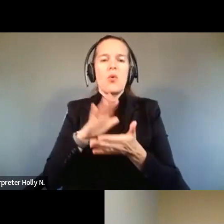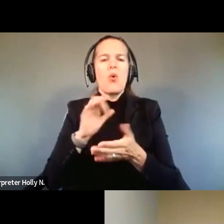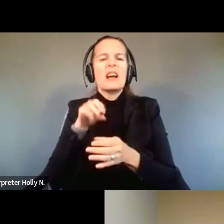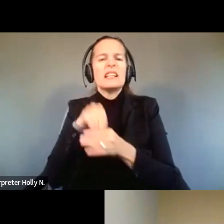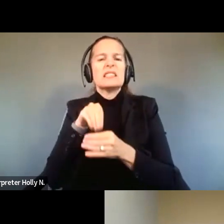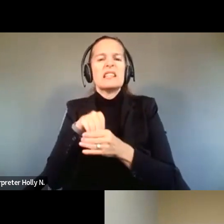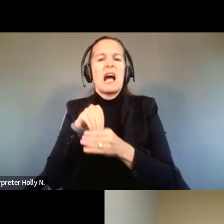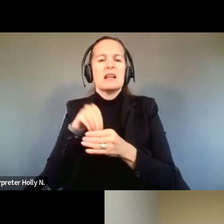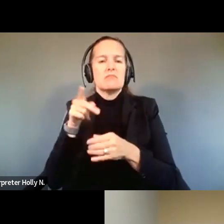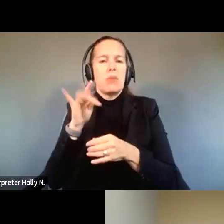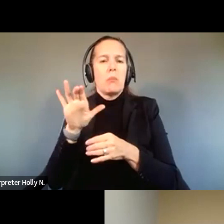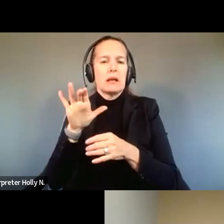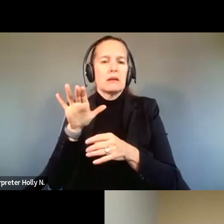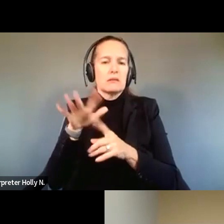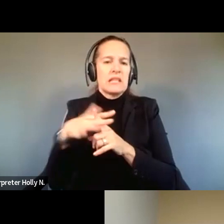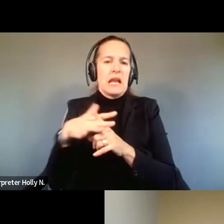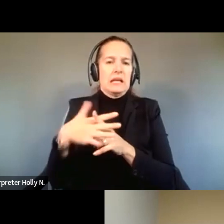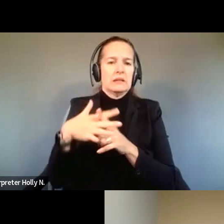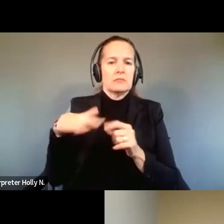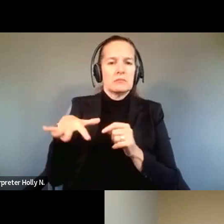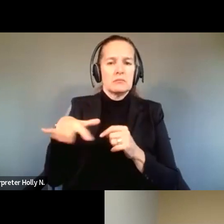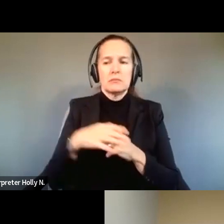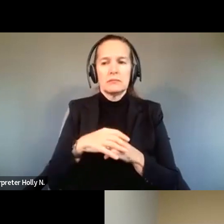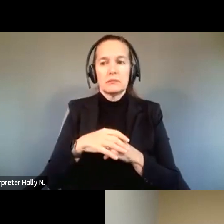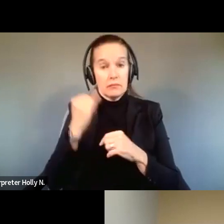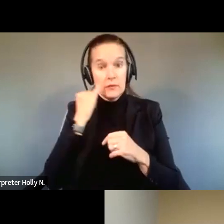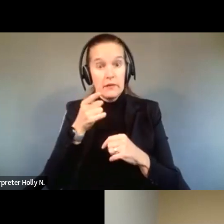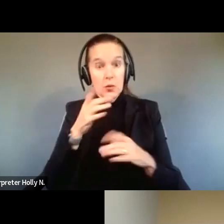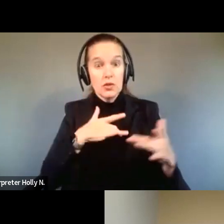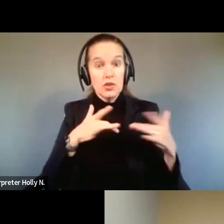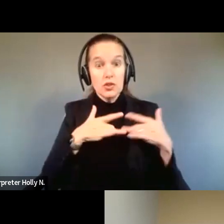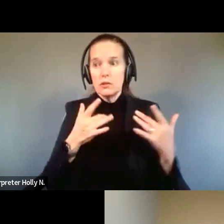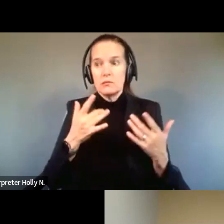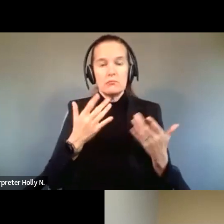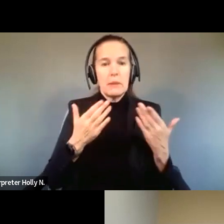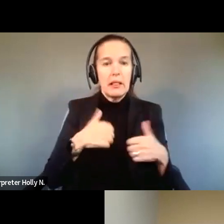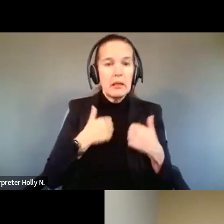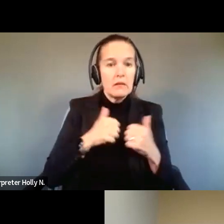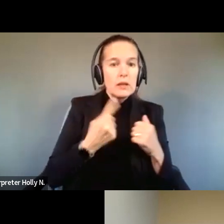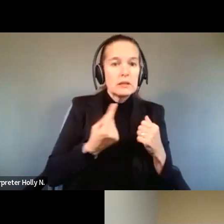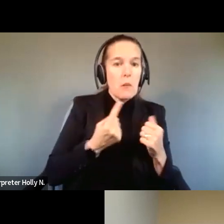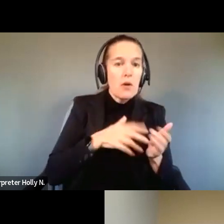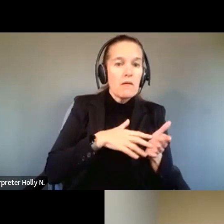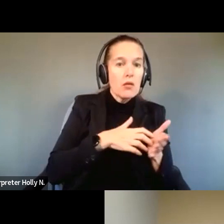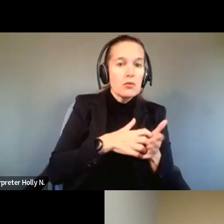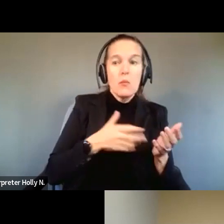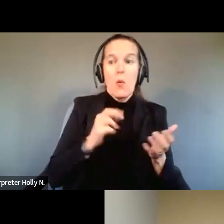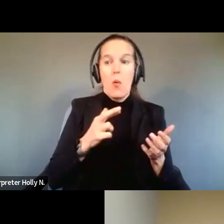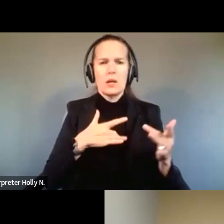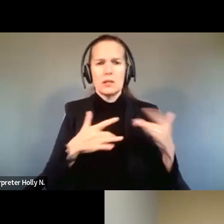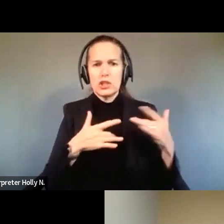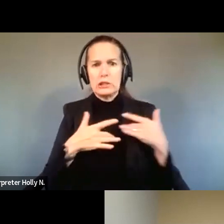settings, especially if you're worried about your situation, somebody that you live with, if you're concerned that you could have negative